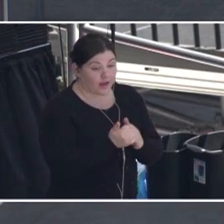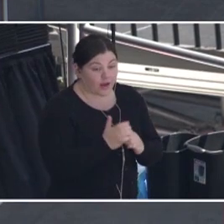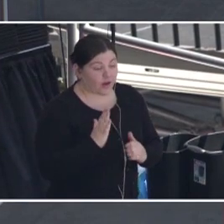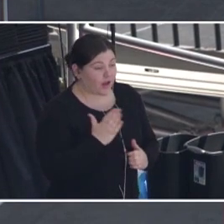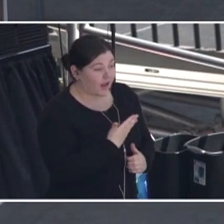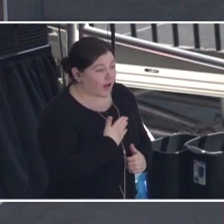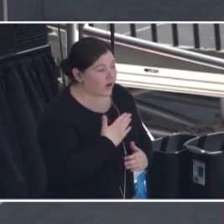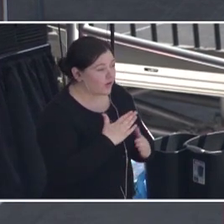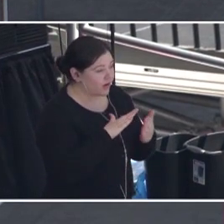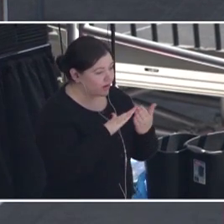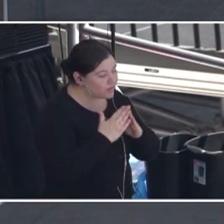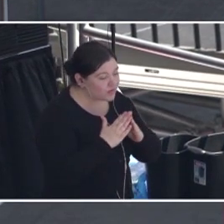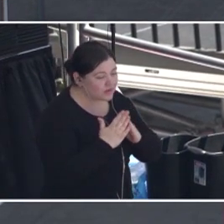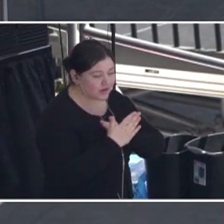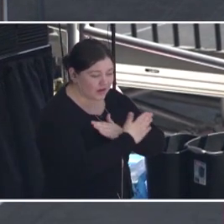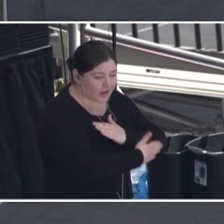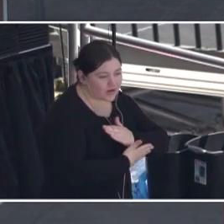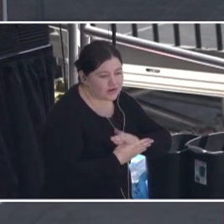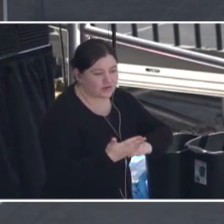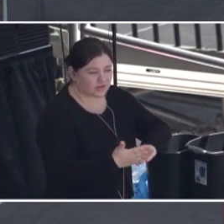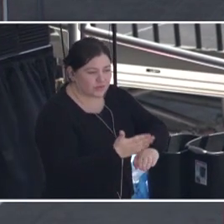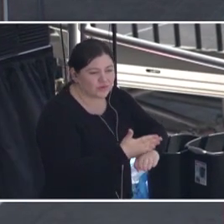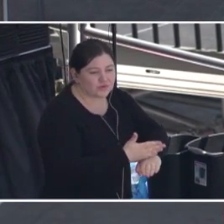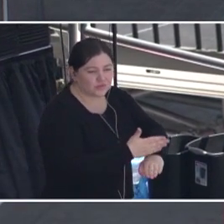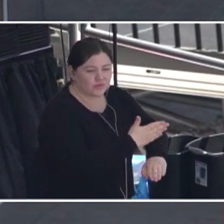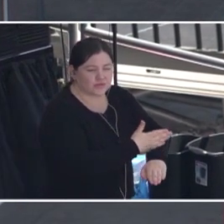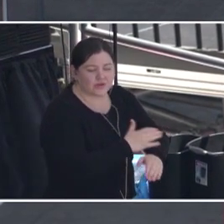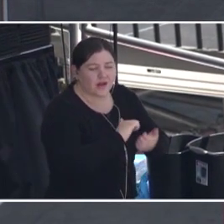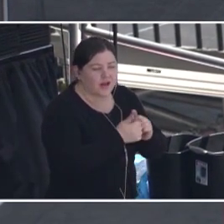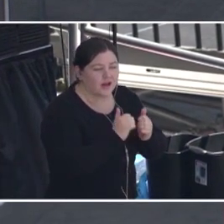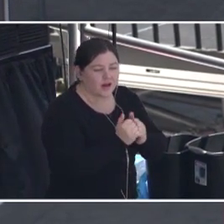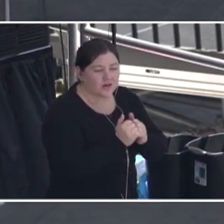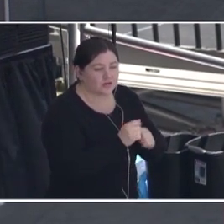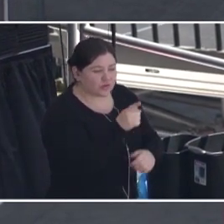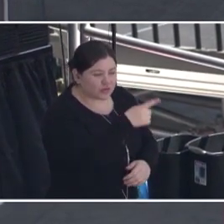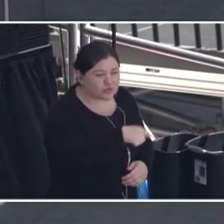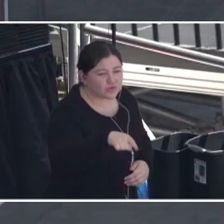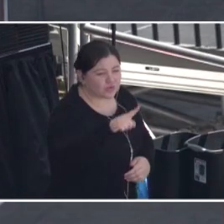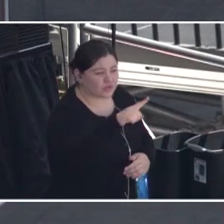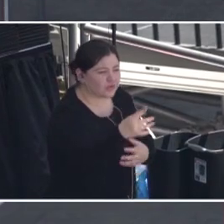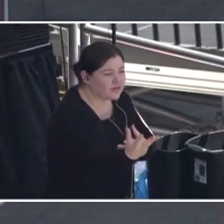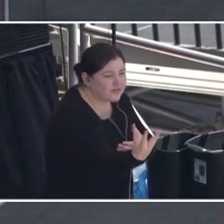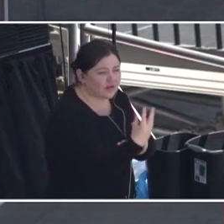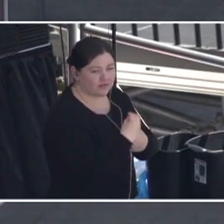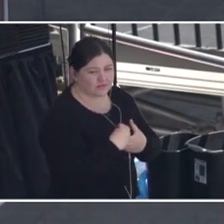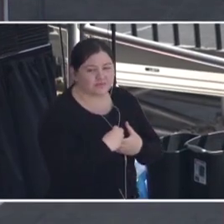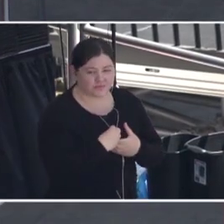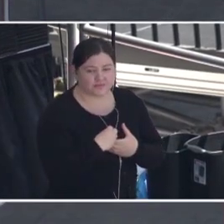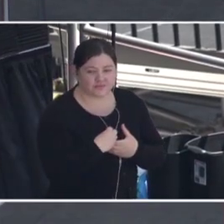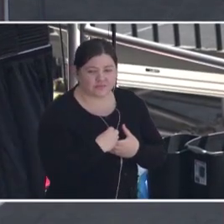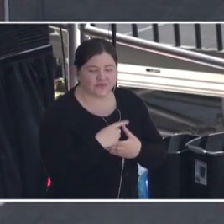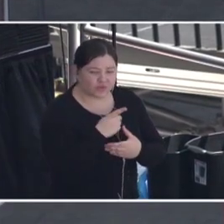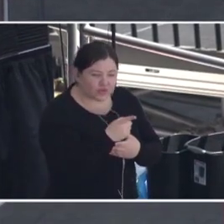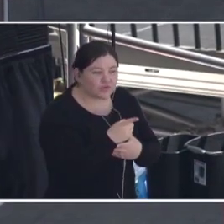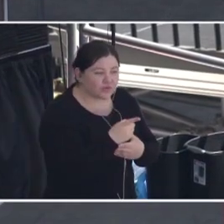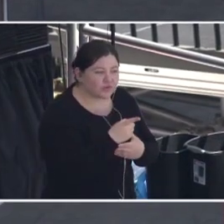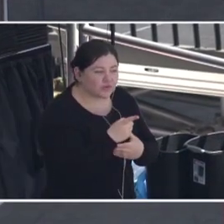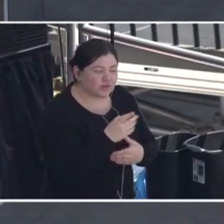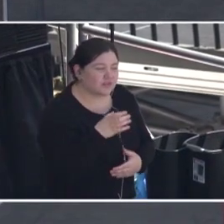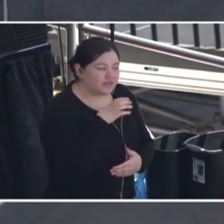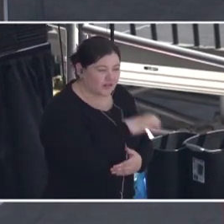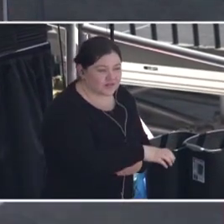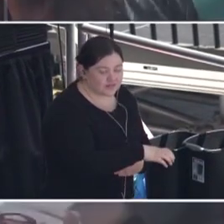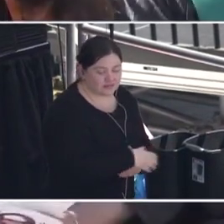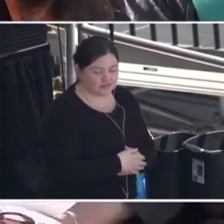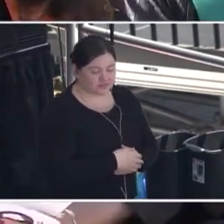our country better and move our communities forward is if you join us in trying to improve things. While